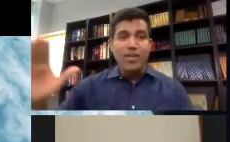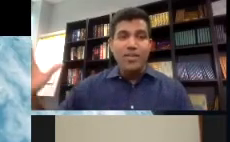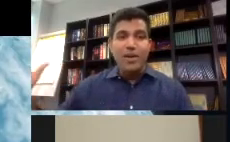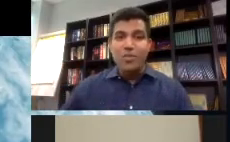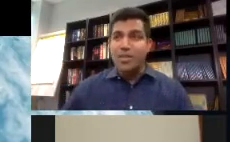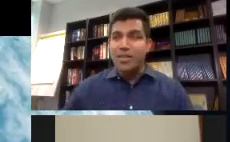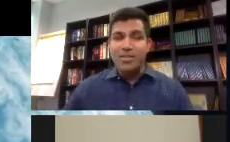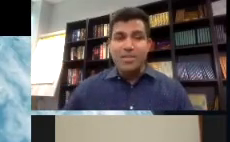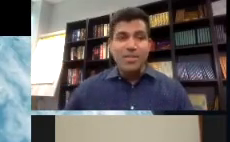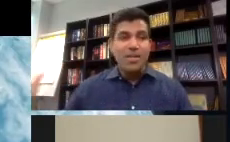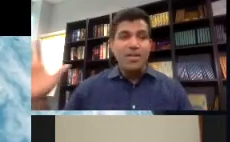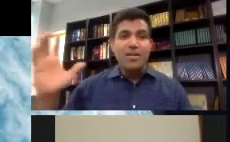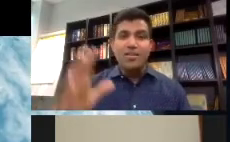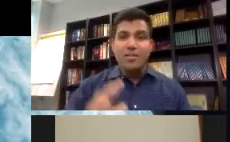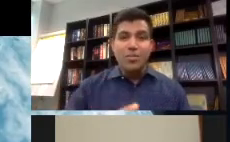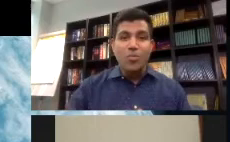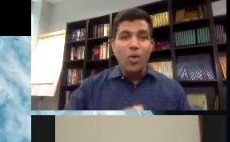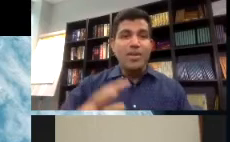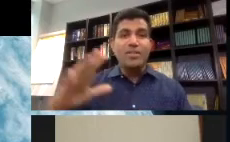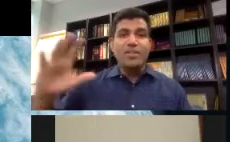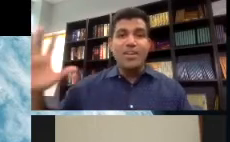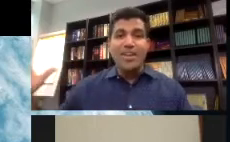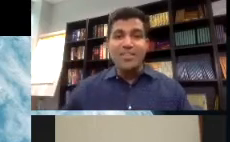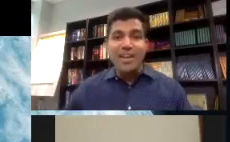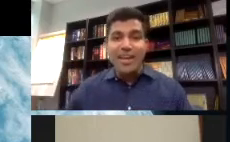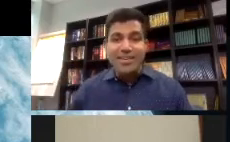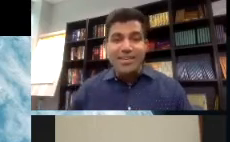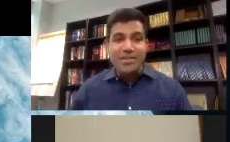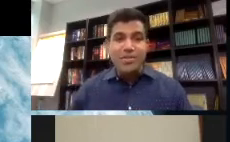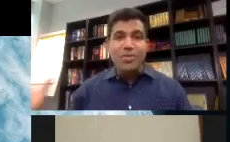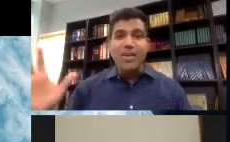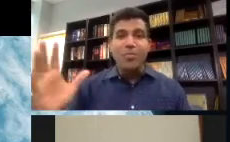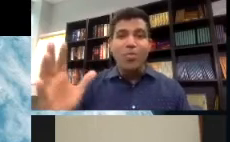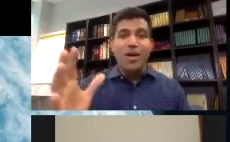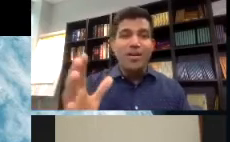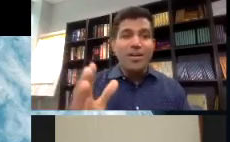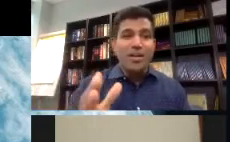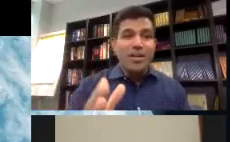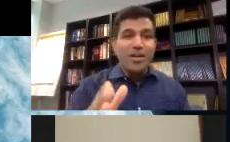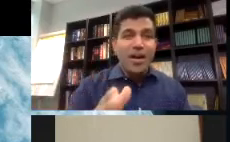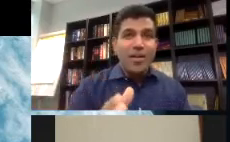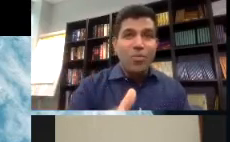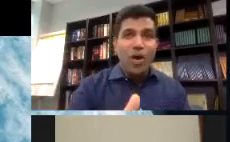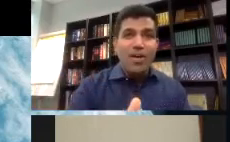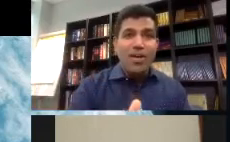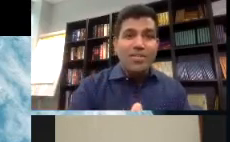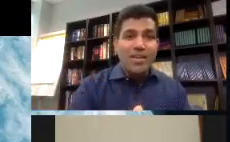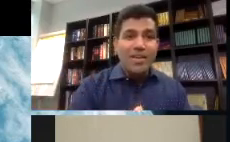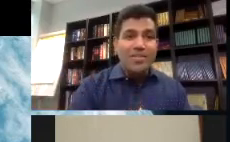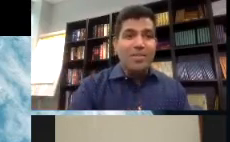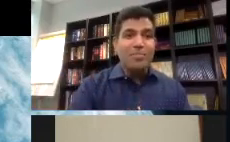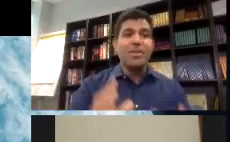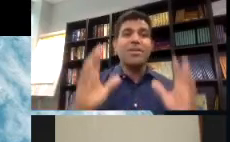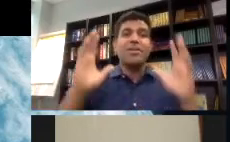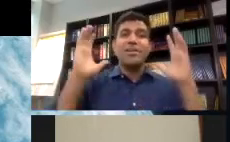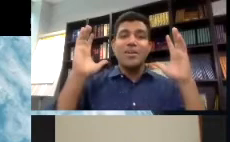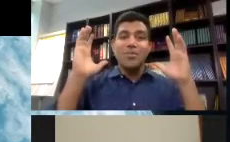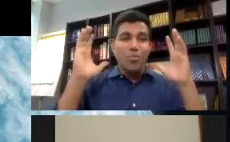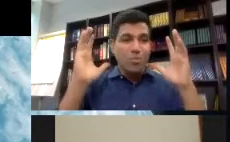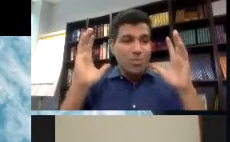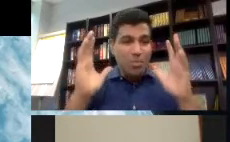doesn't wait 1,000 years. He doesn't wait 3 days later to tell what and why he is creating